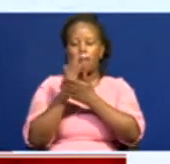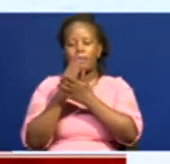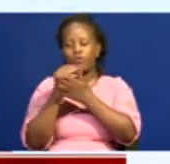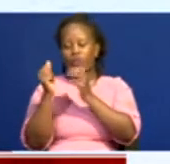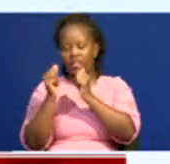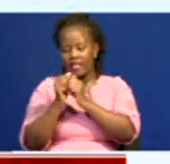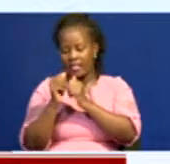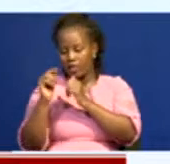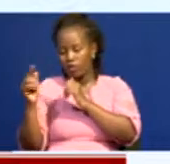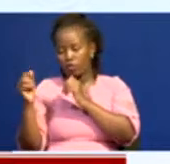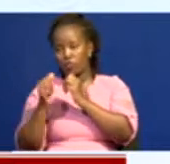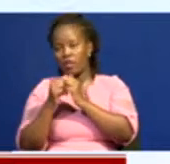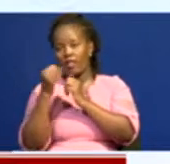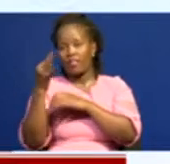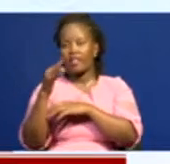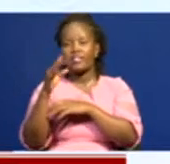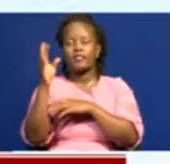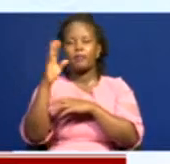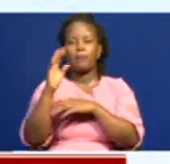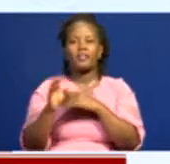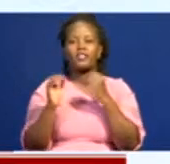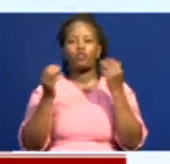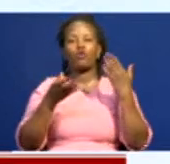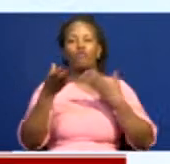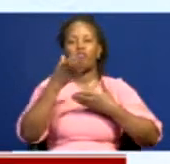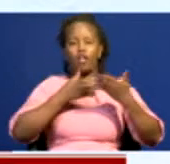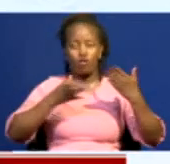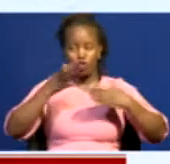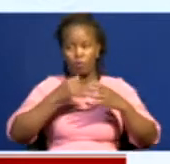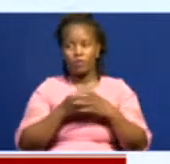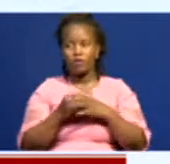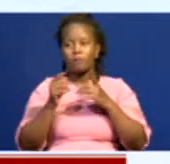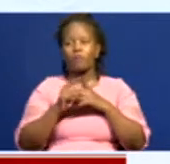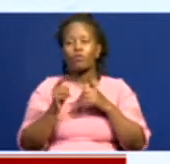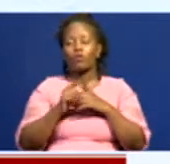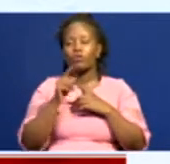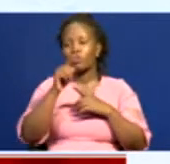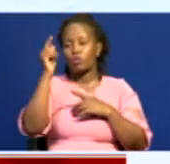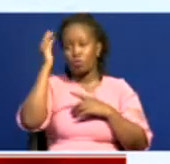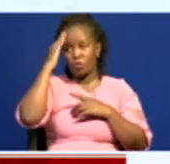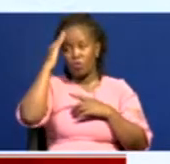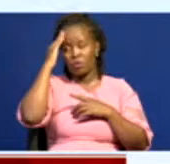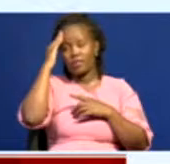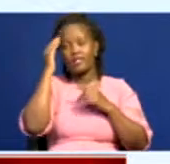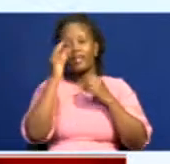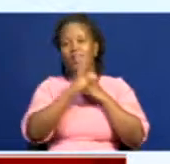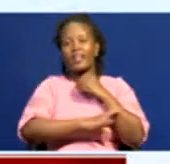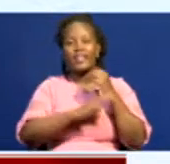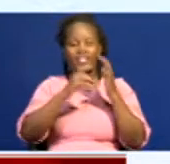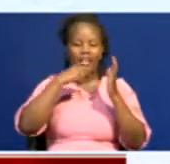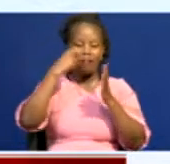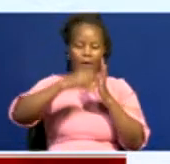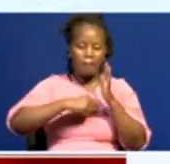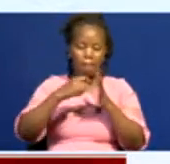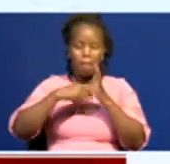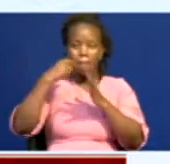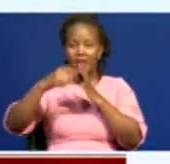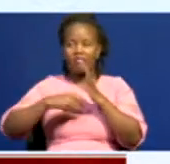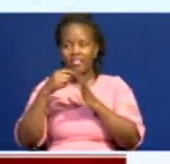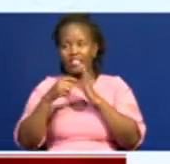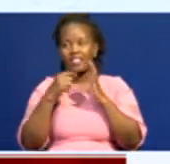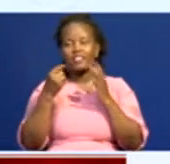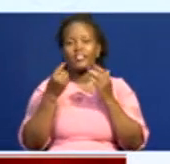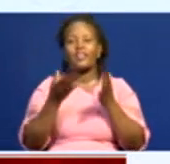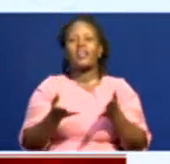to the GDP. I'm sure you are all aware that as a country, our manufacturing contribution to GDP today, as we